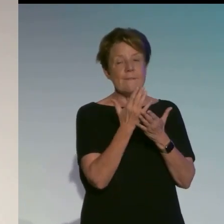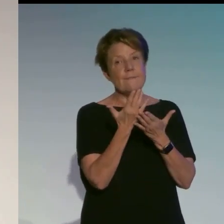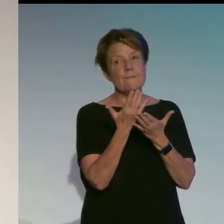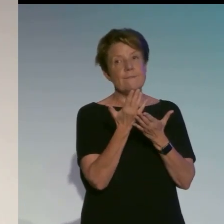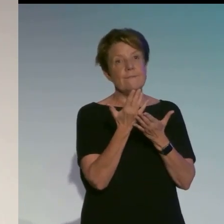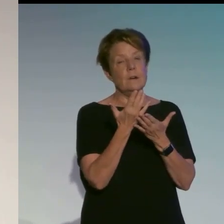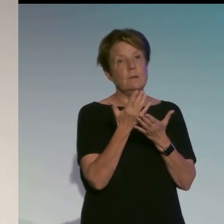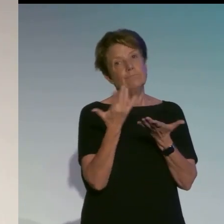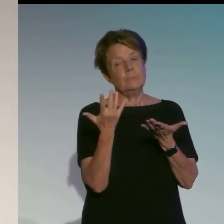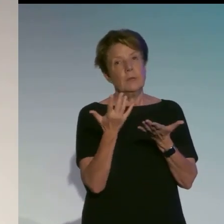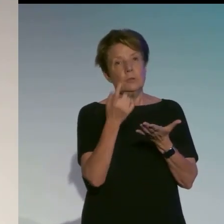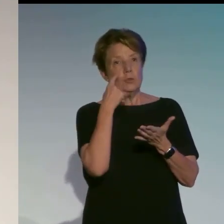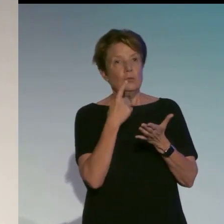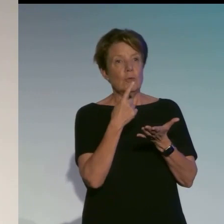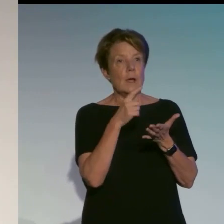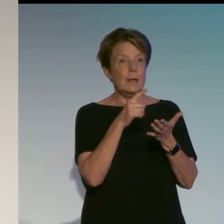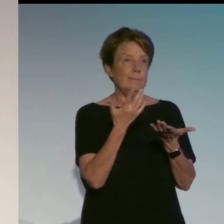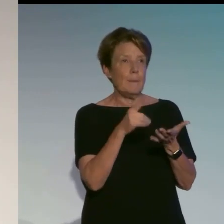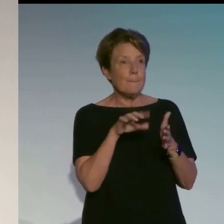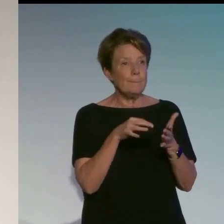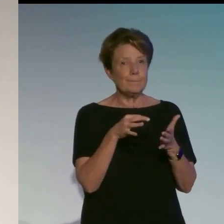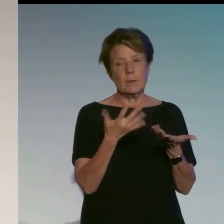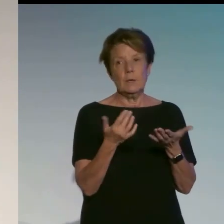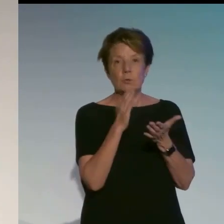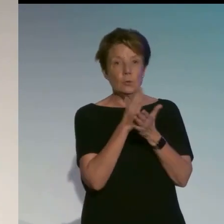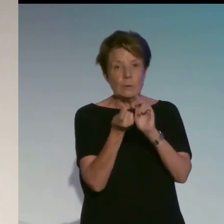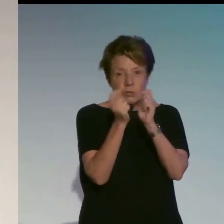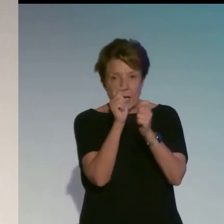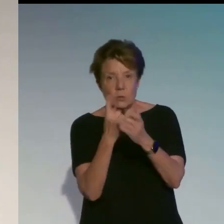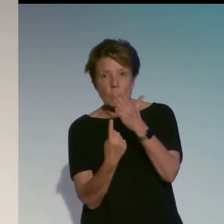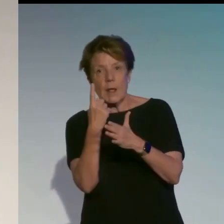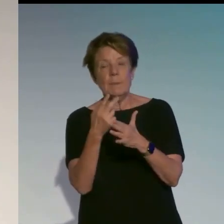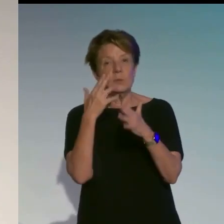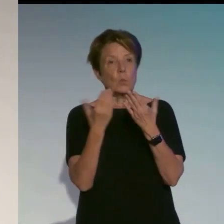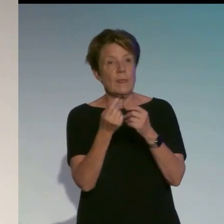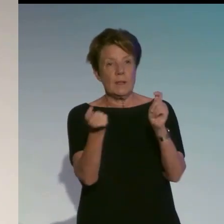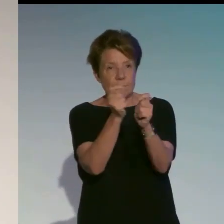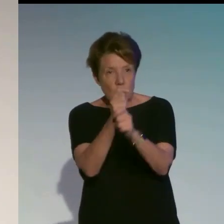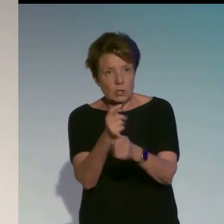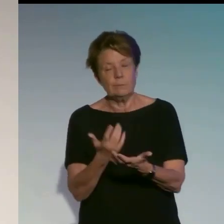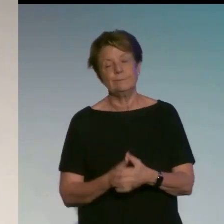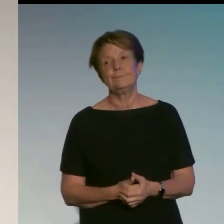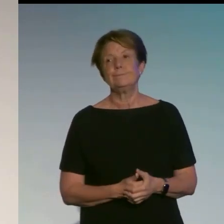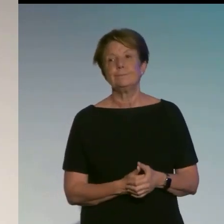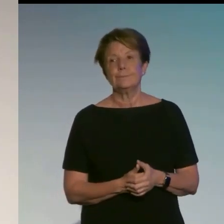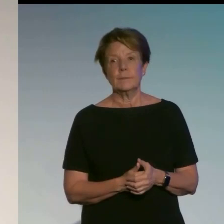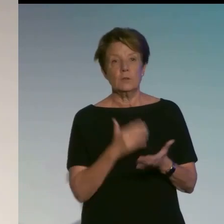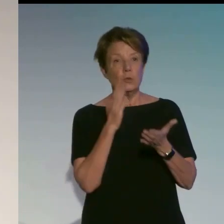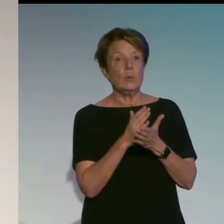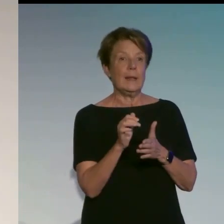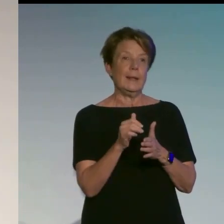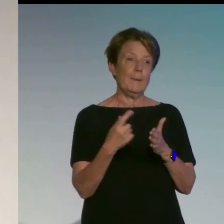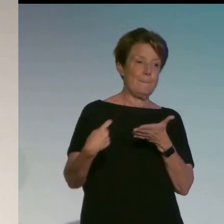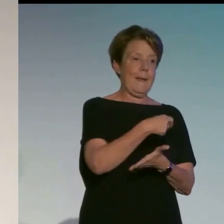been through conversion practices. And in many senses, you're giving us the hope of what a nation could do, and I know we're keen to